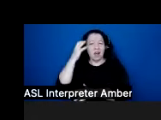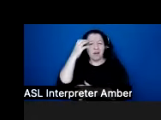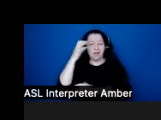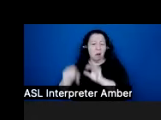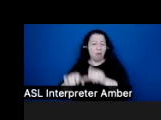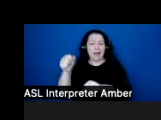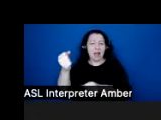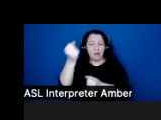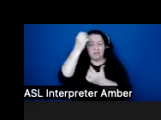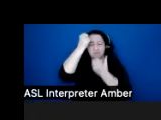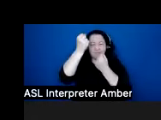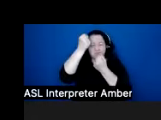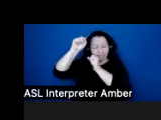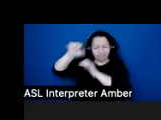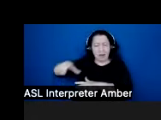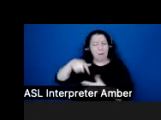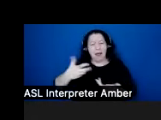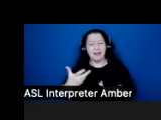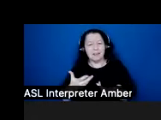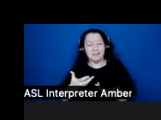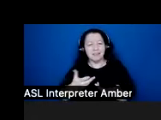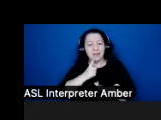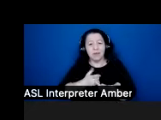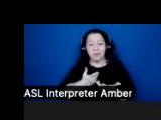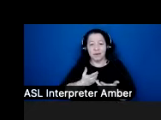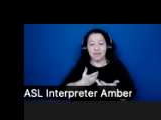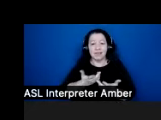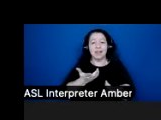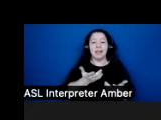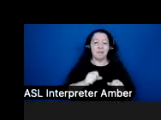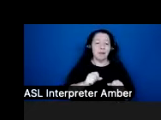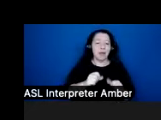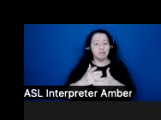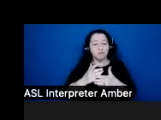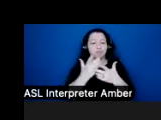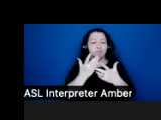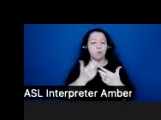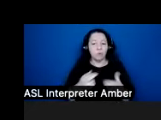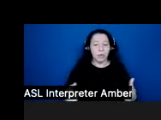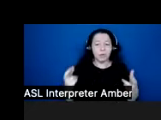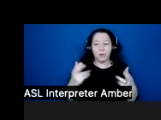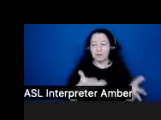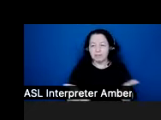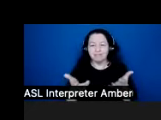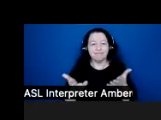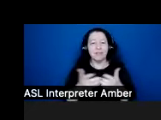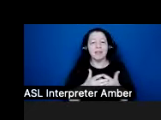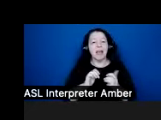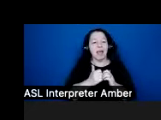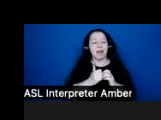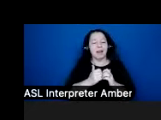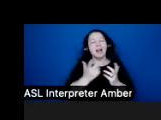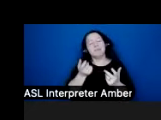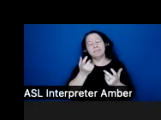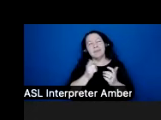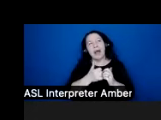upon us of sort of scarcity of resources, right? And how do we, I think that that division